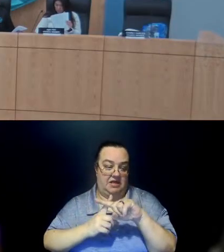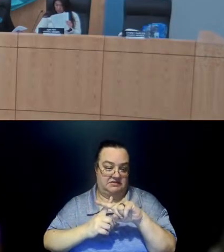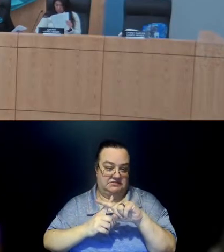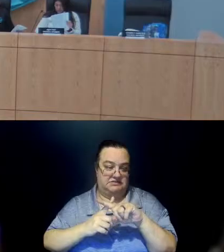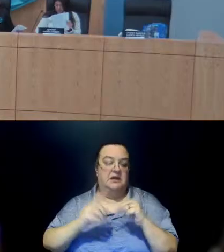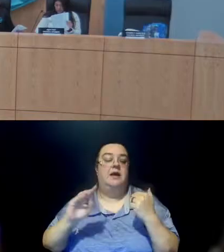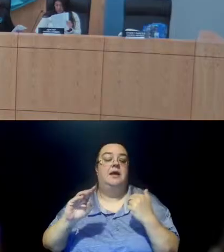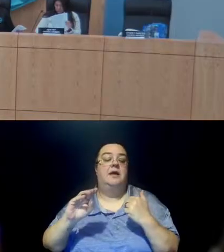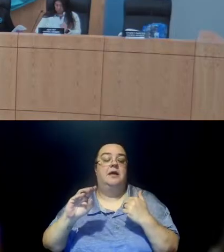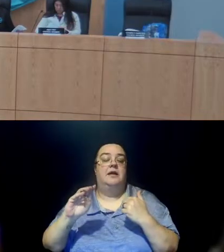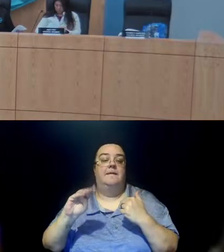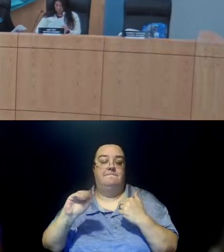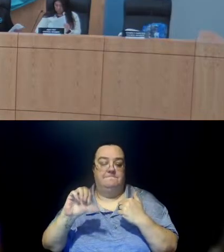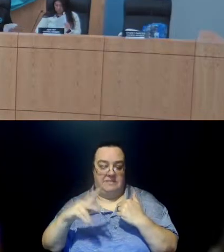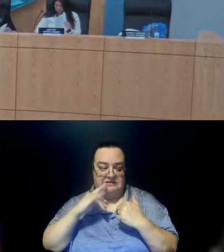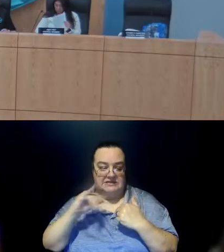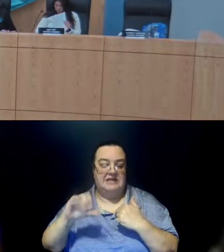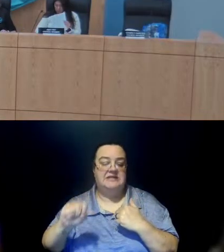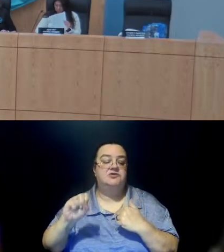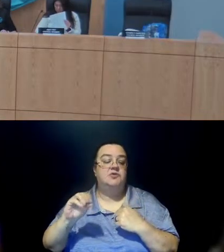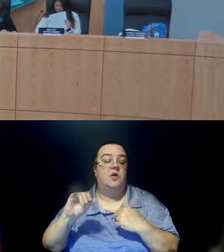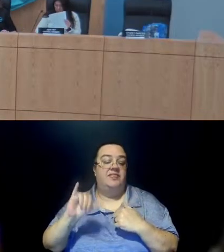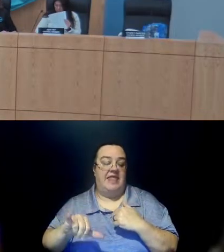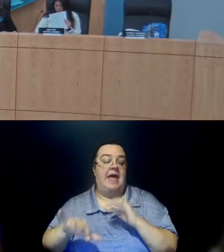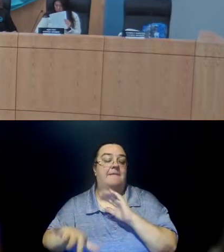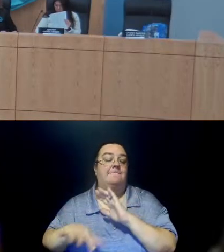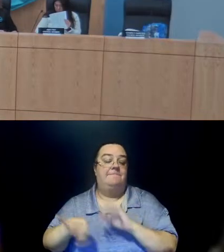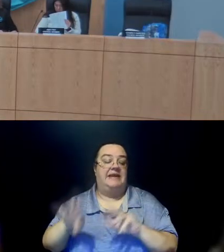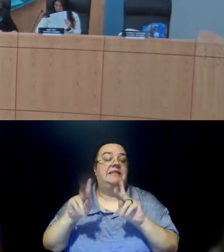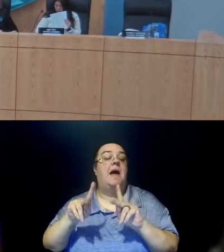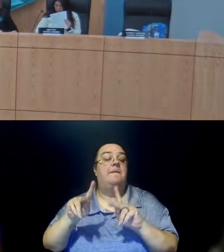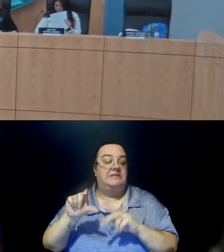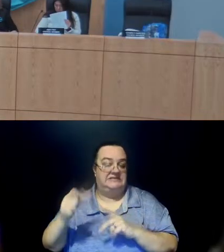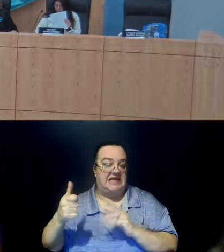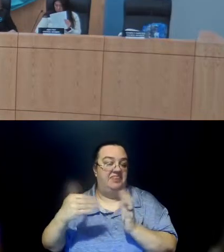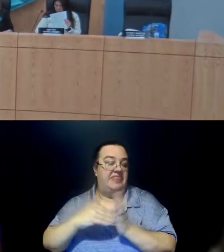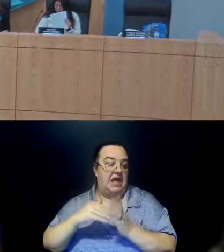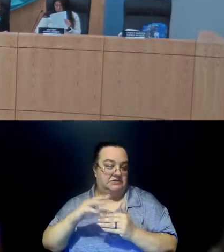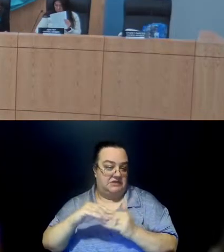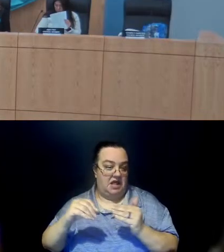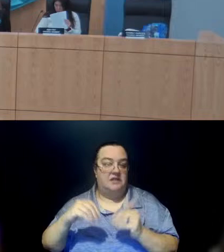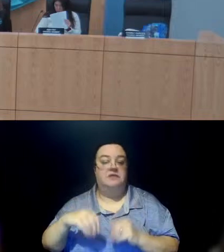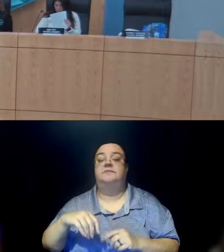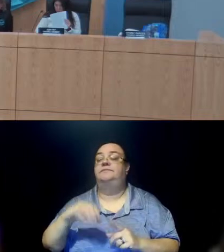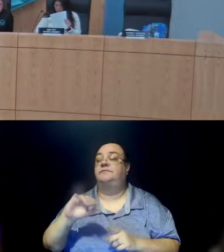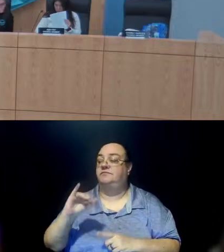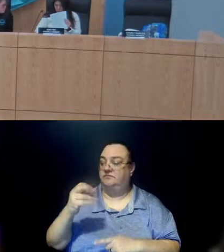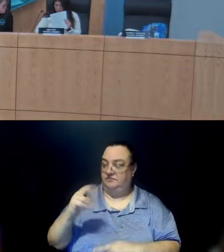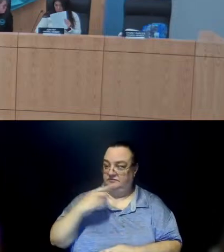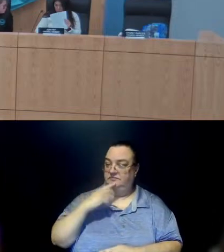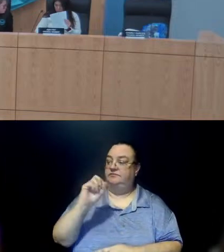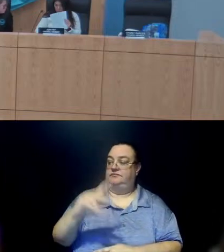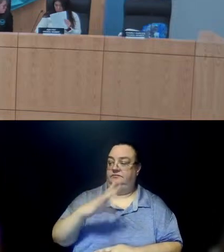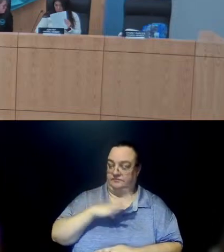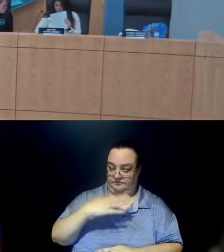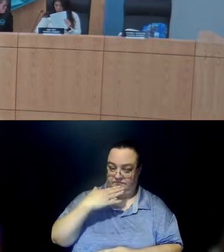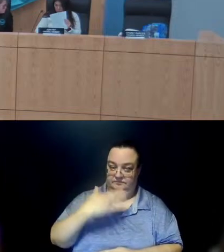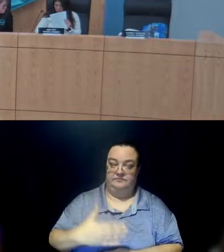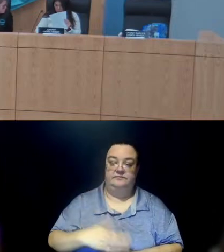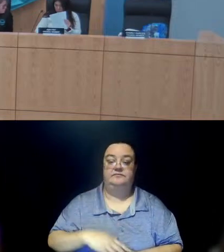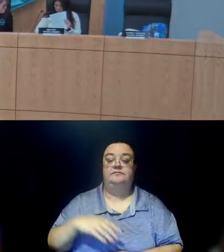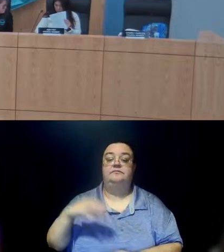Yes. Thank So you. that picked $10,000. Okay. Thank you. 110. All right, good